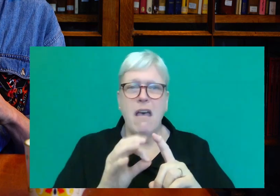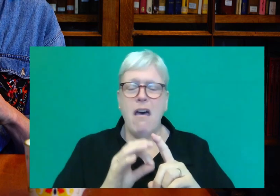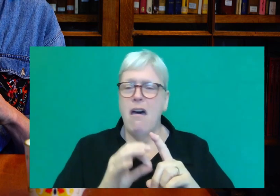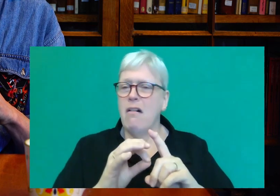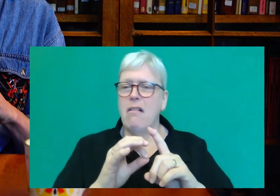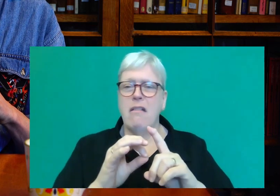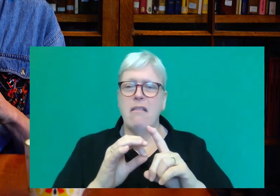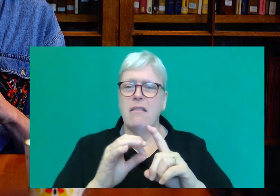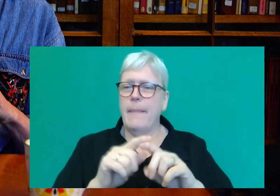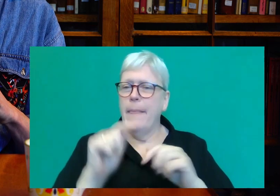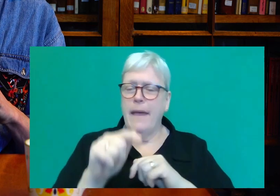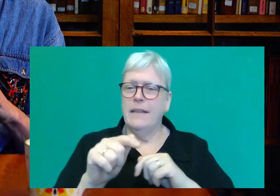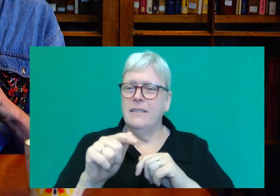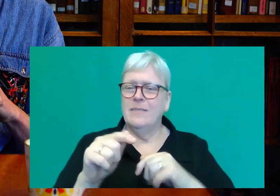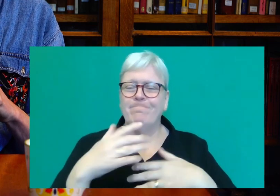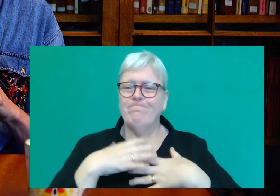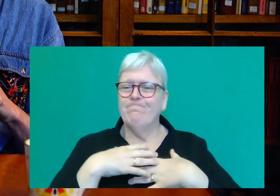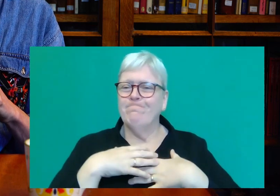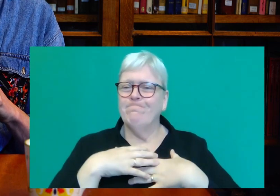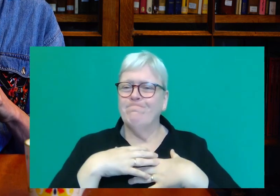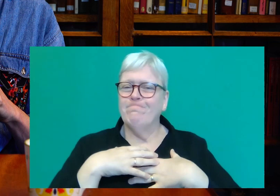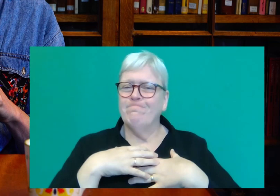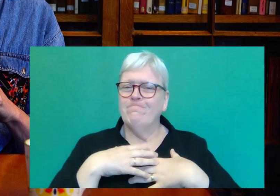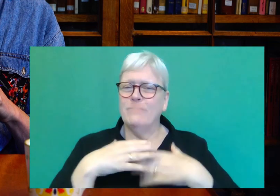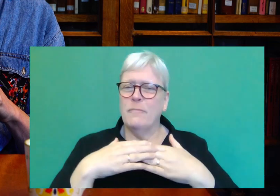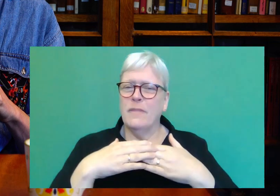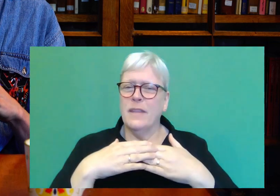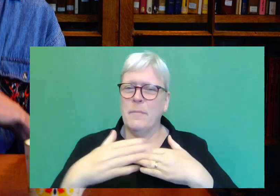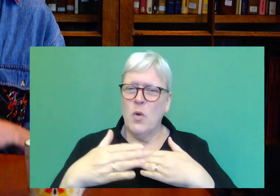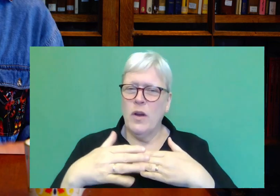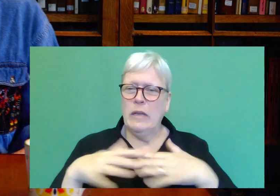would have been a bit more WayWORD.